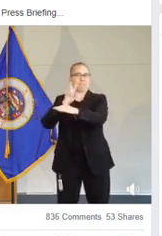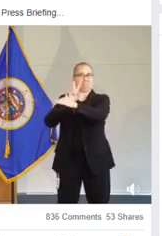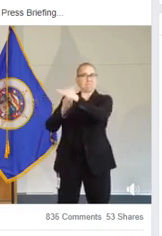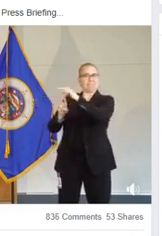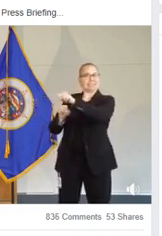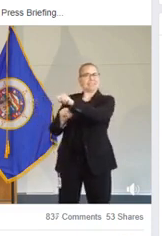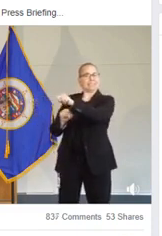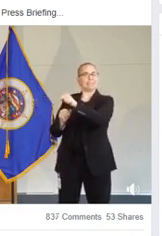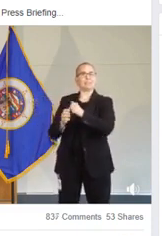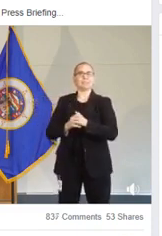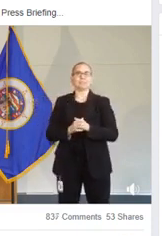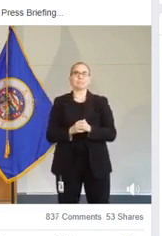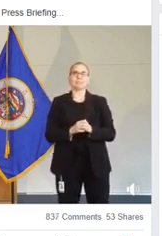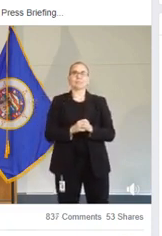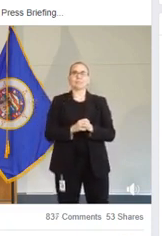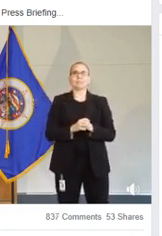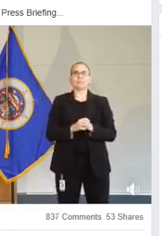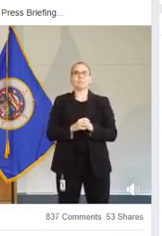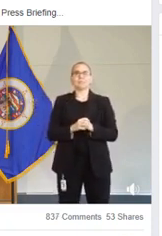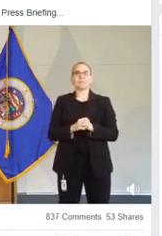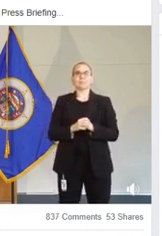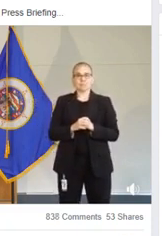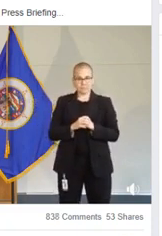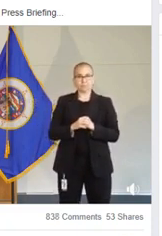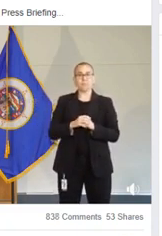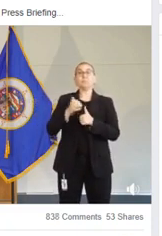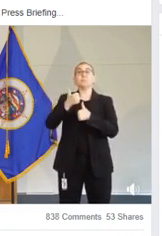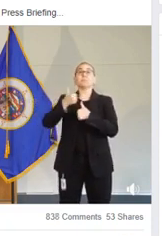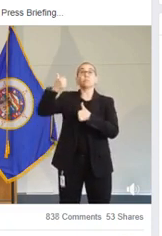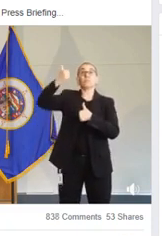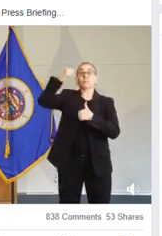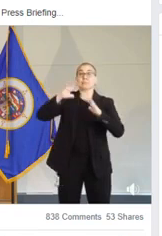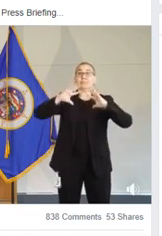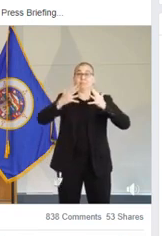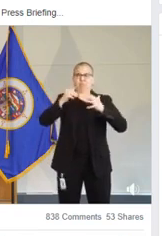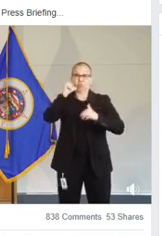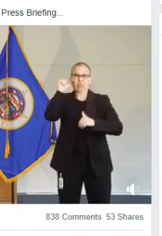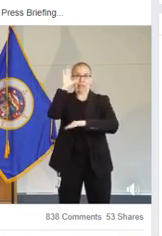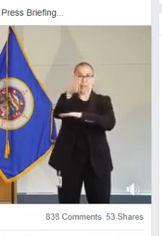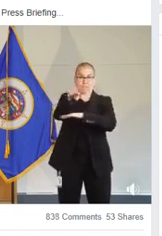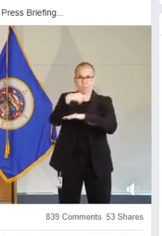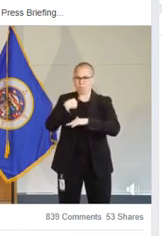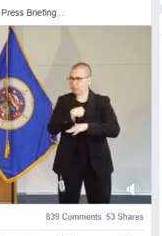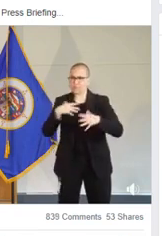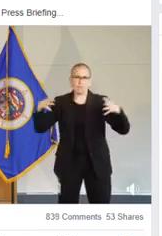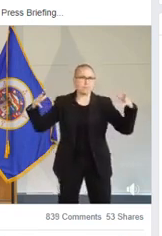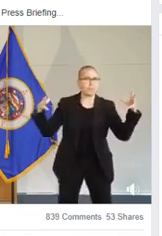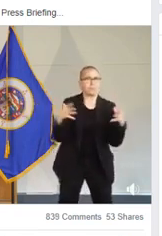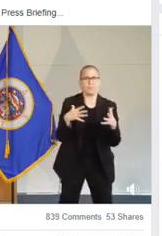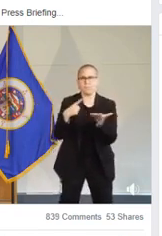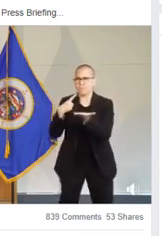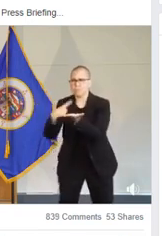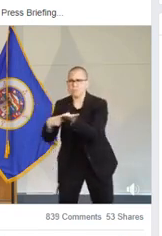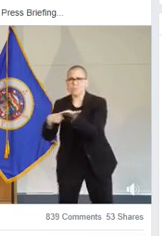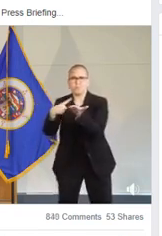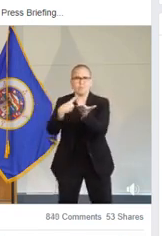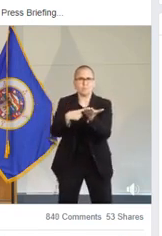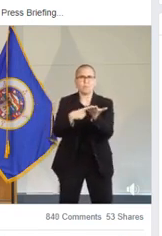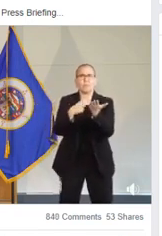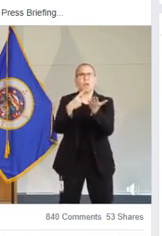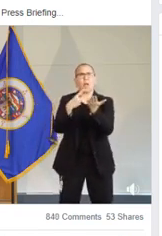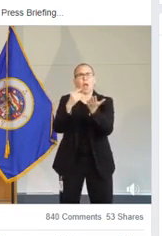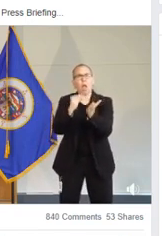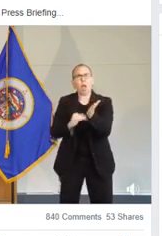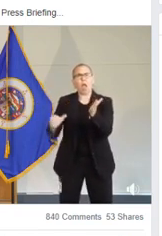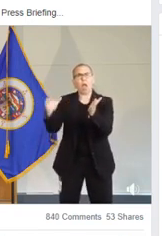As we met as a senior team yesterday afternoon, the one topic that continued to be discussed was the lack of